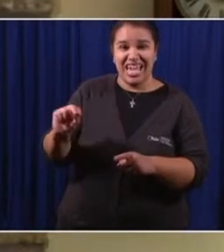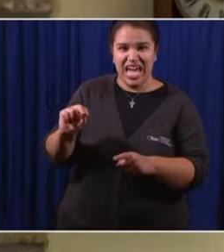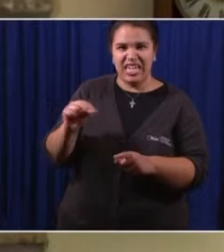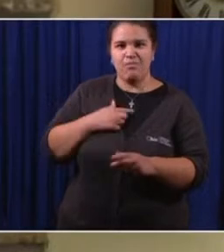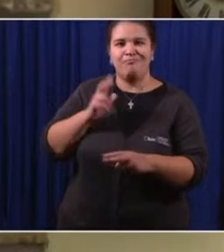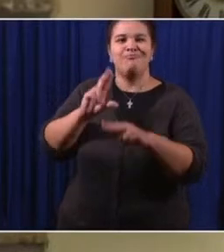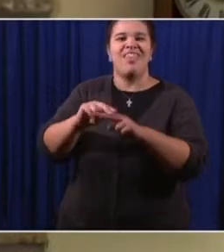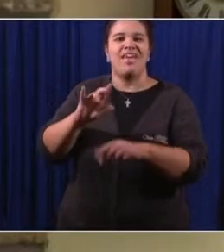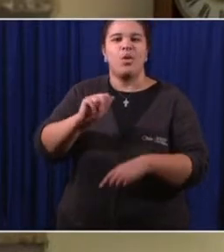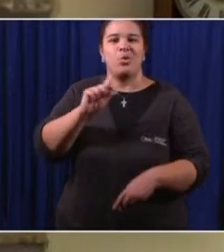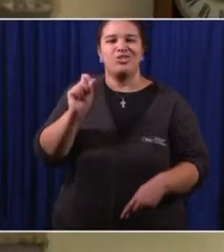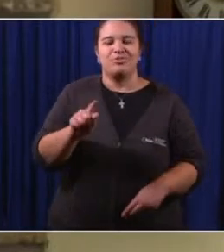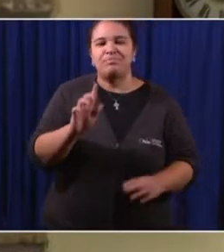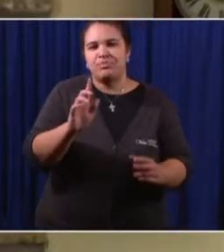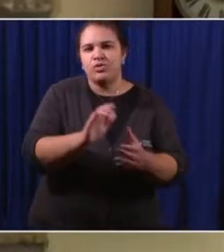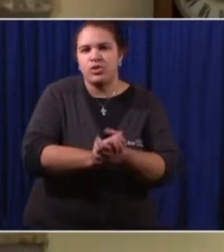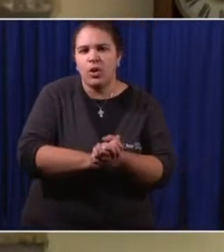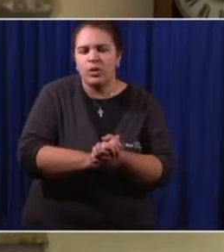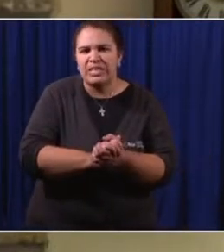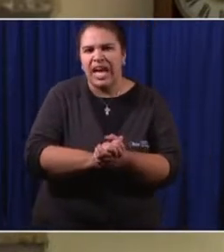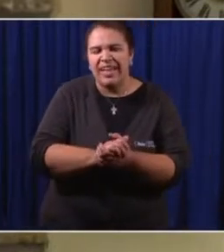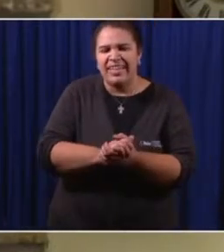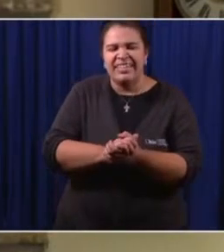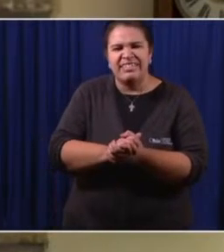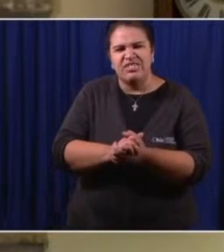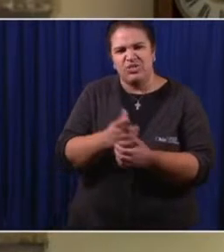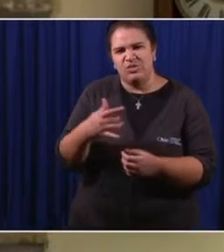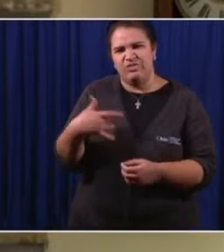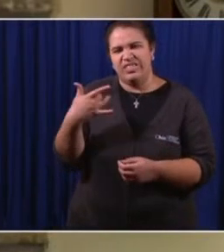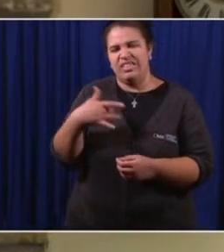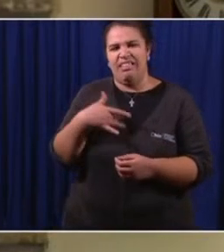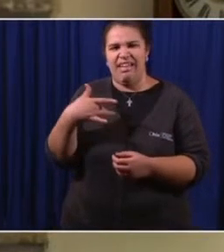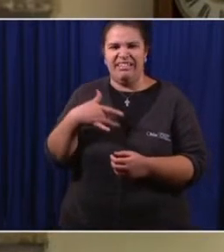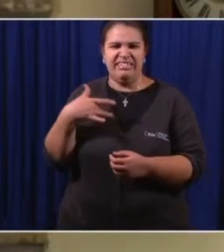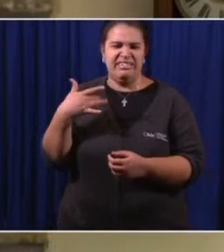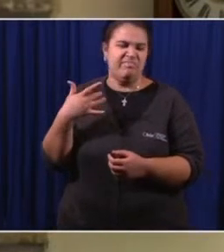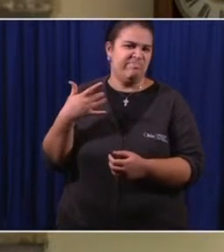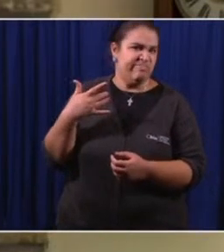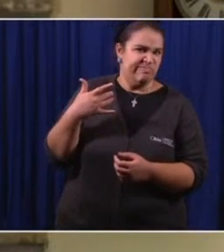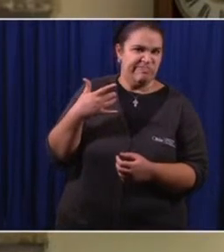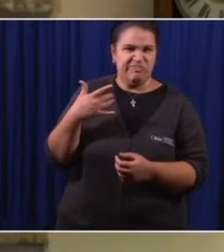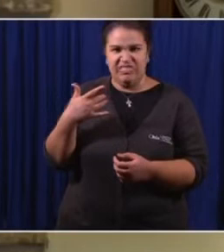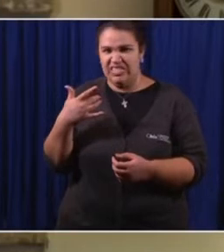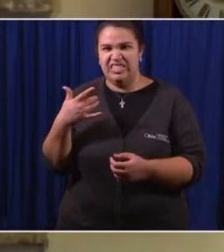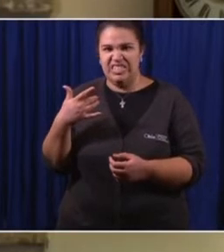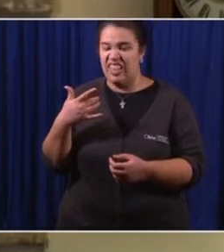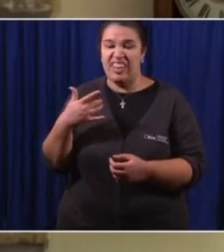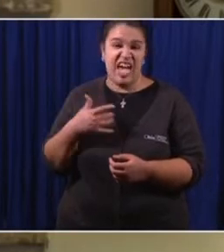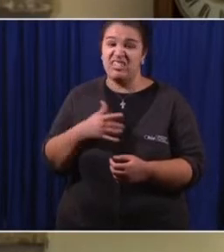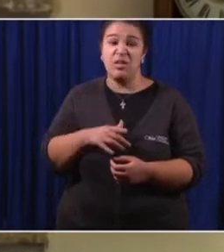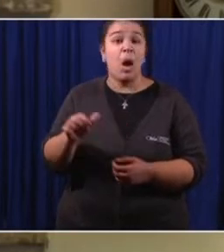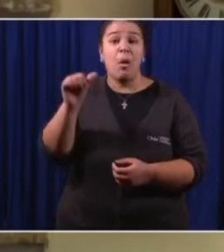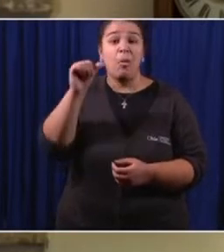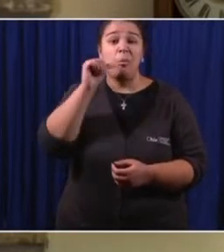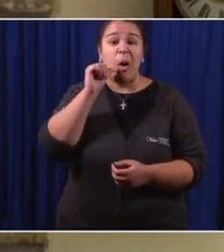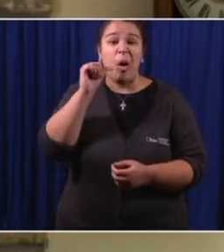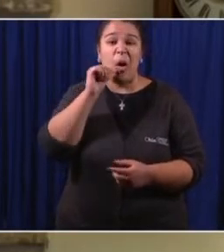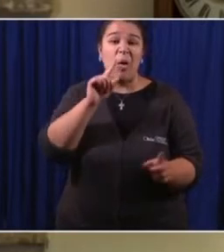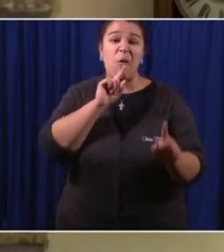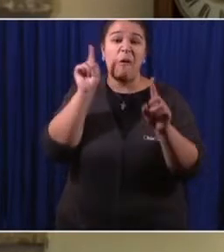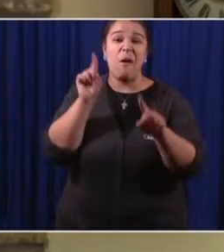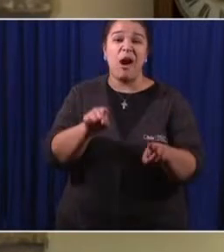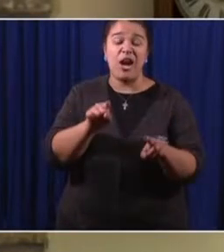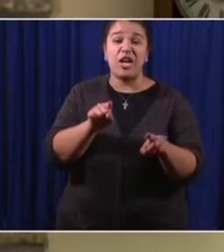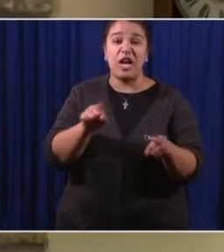letter to you. Is it safe to say that Ohioans shouldn't expect a statewide change in the order regarding bars and restaurants closing at 10